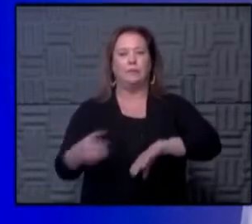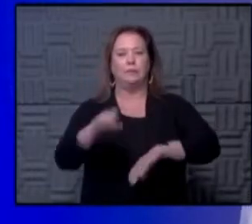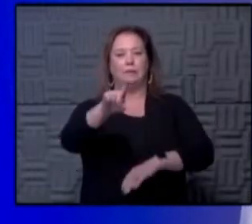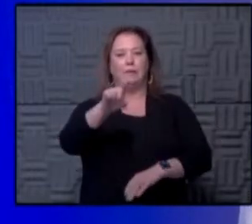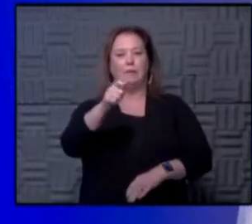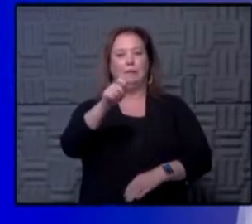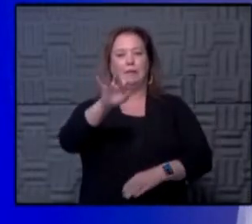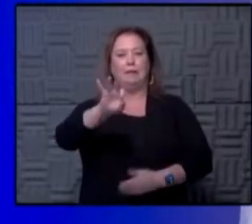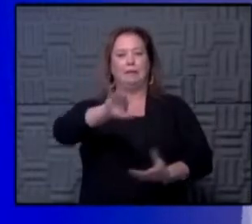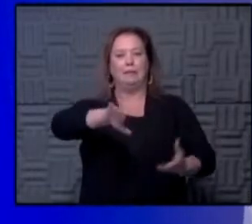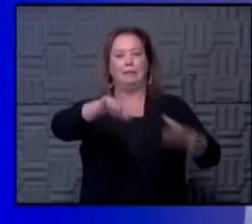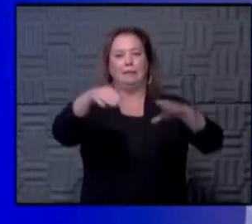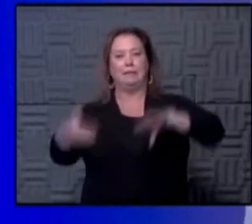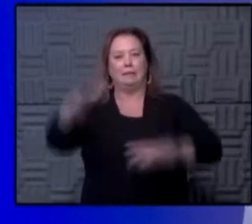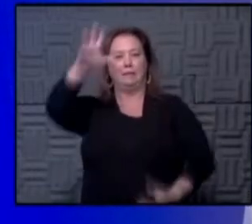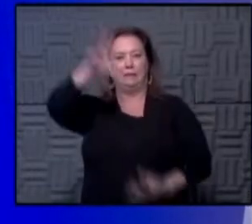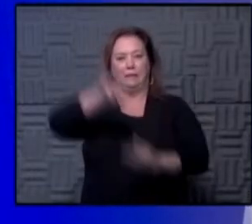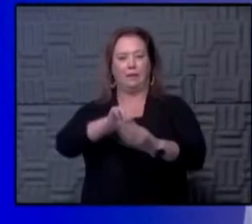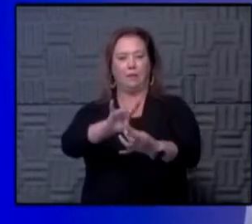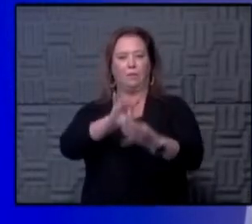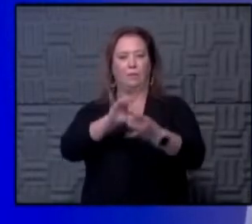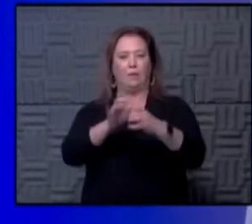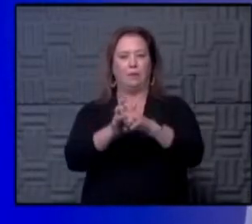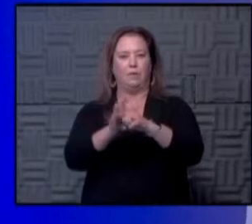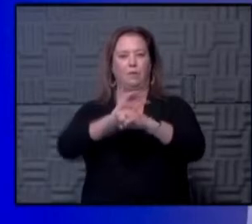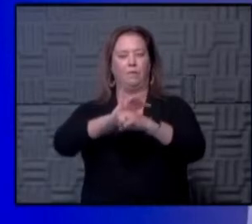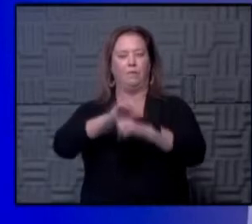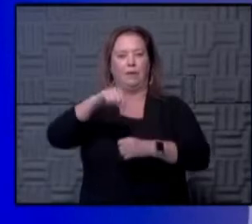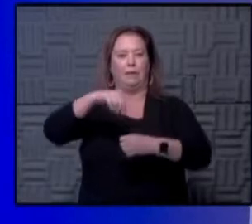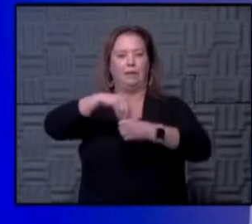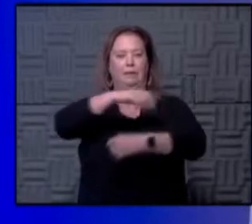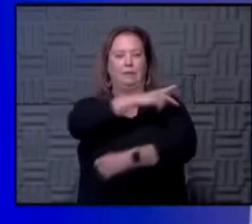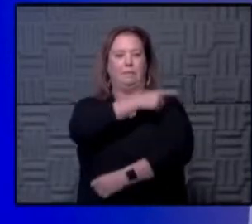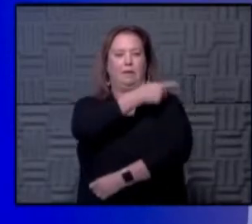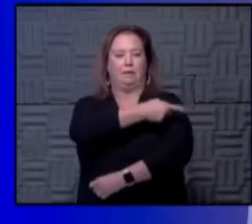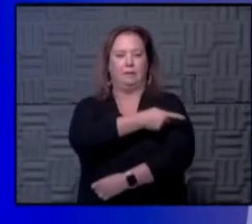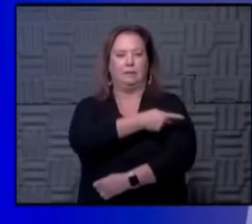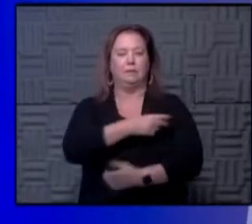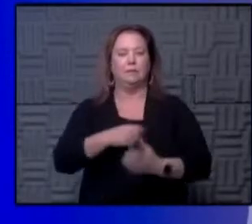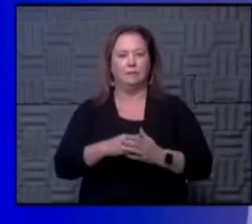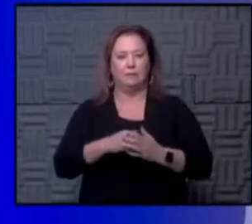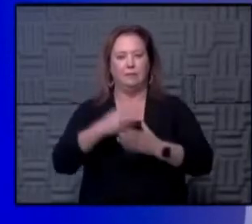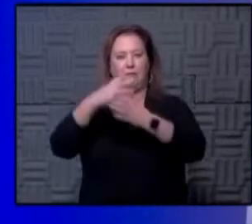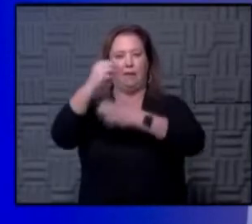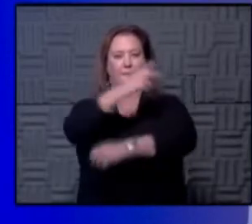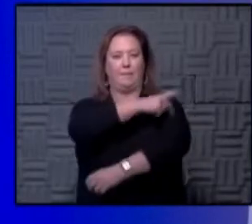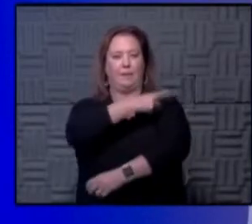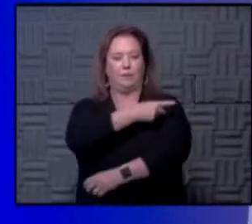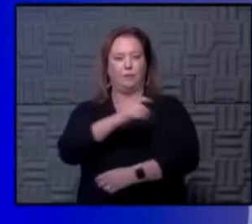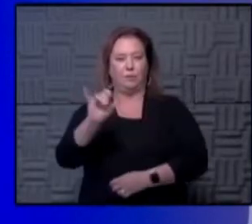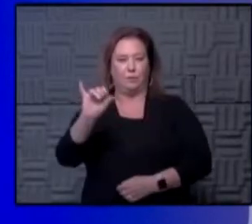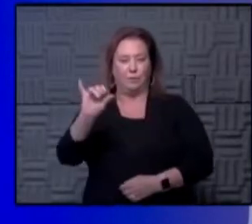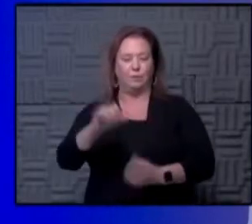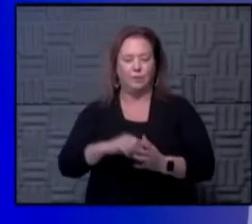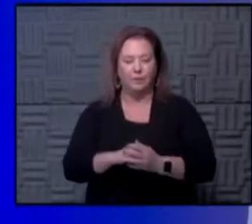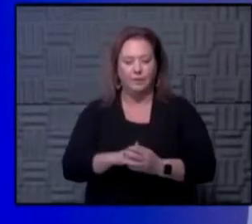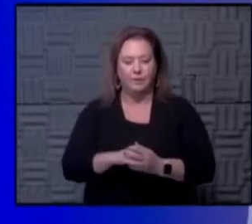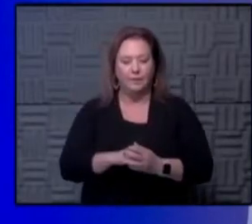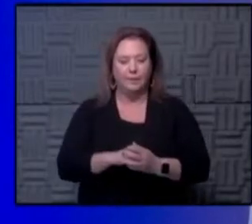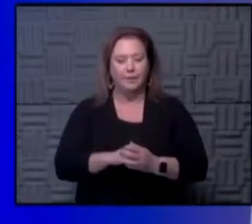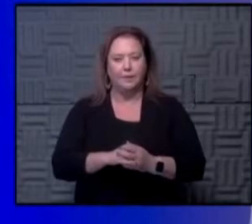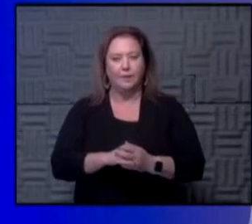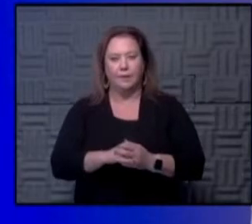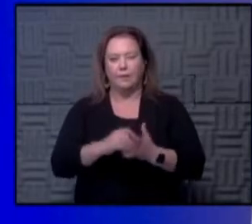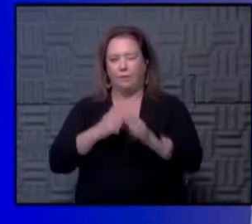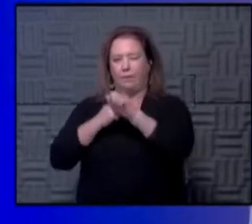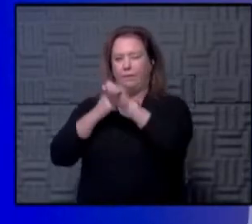deaths total attributed to COVID here in the inpatient, in the hospital, but also in the outpatient setting as well that